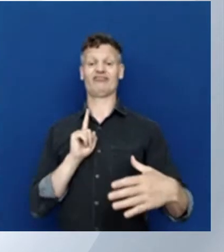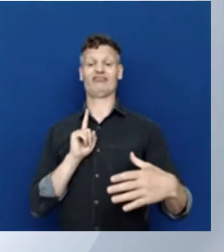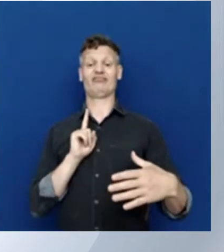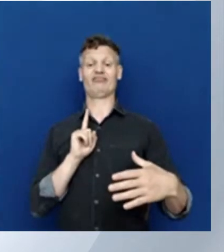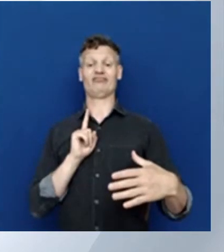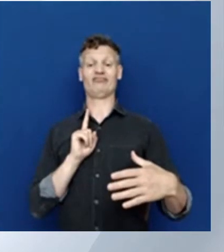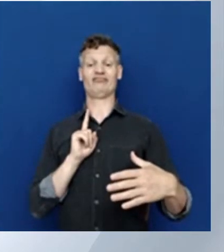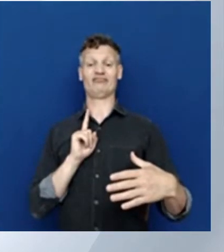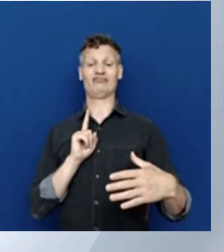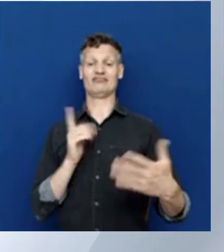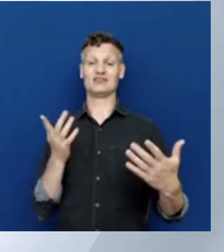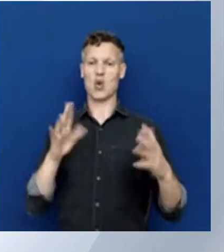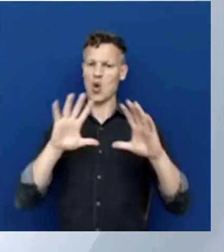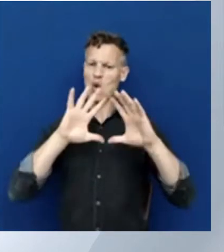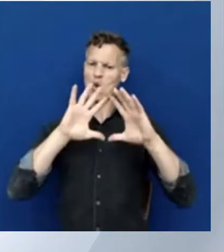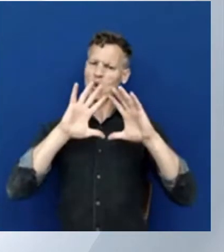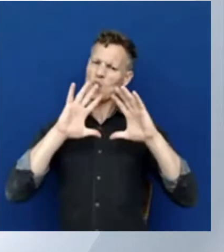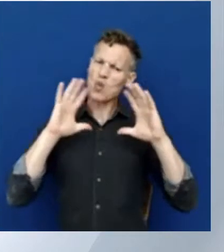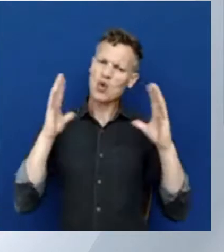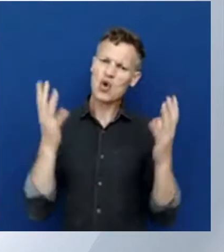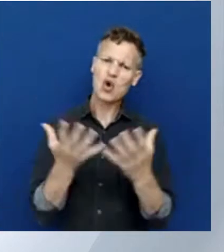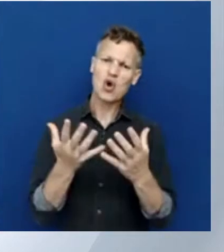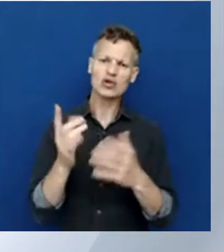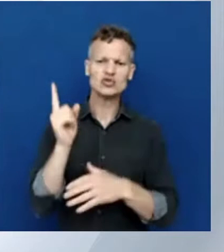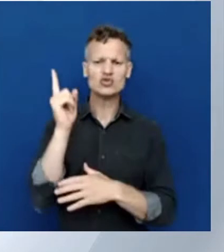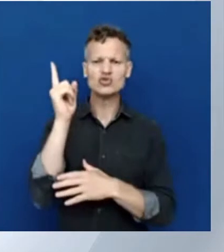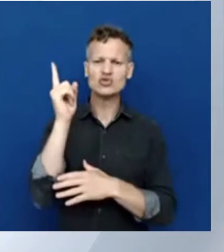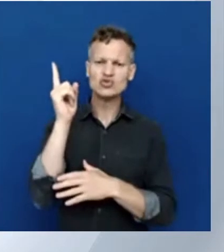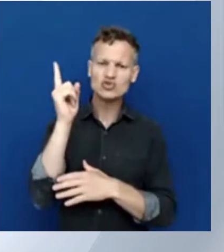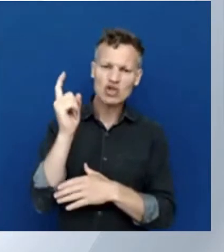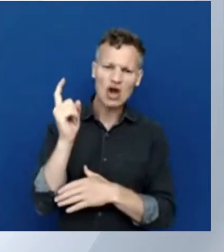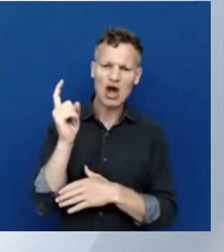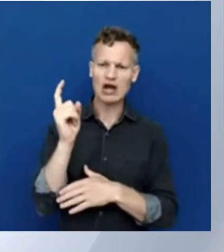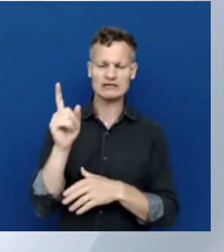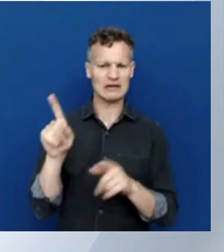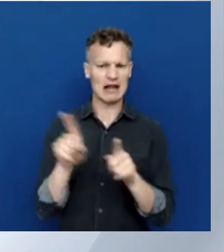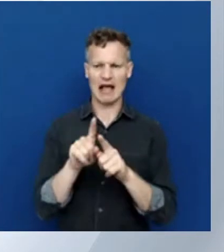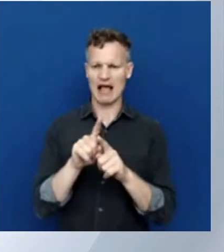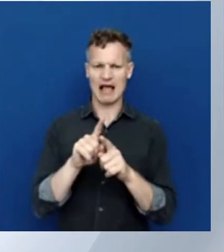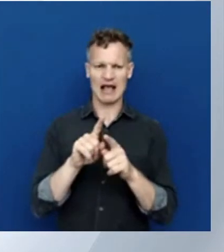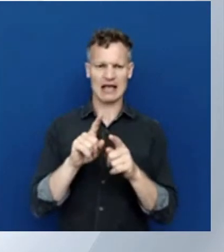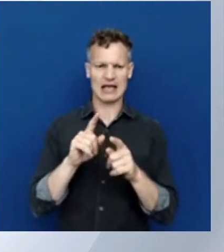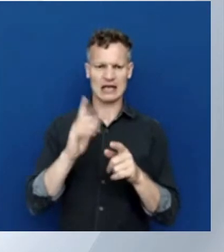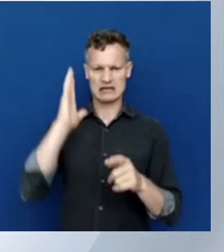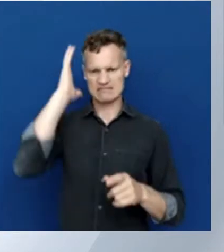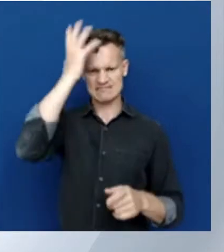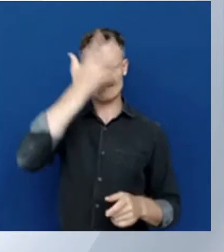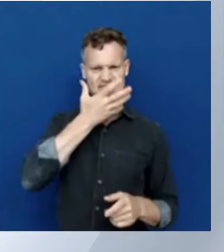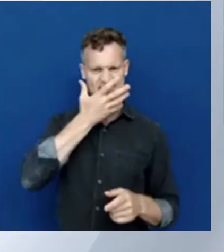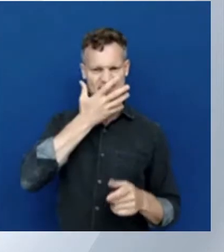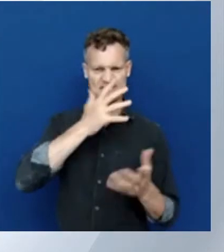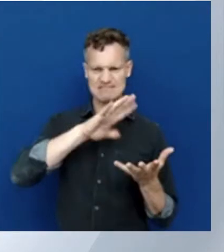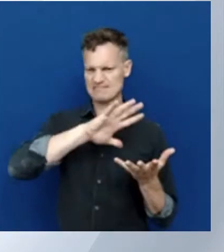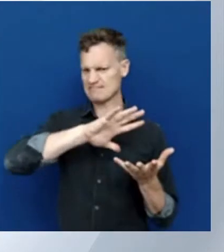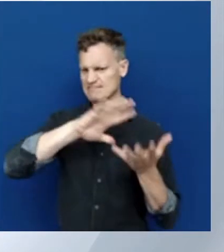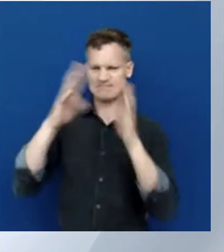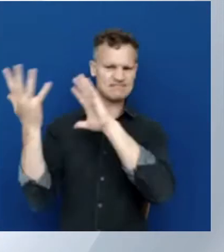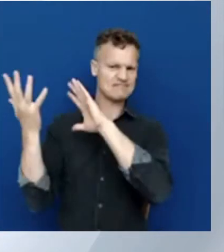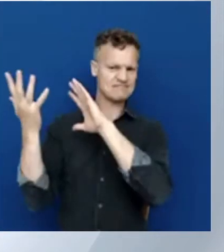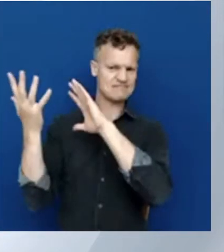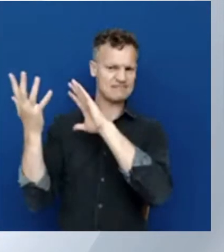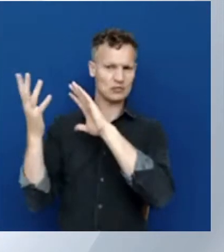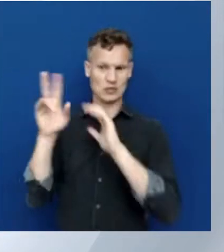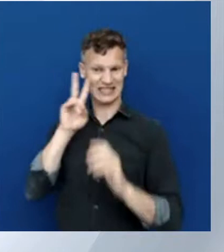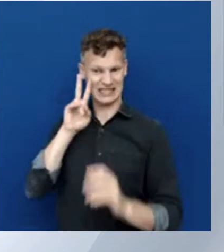to adopt this digital disruption persona, and bolt-on wasn't sufficient anymore. You can see here, there's a